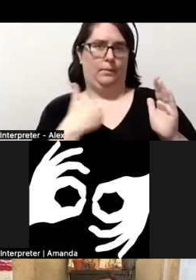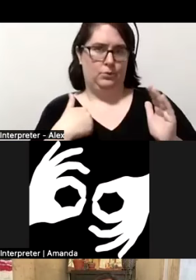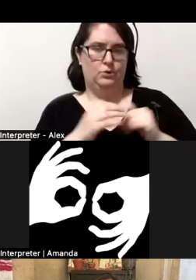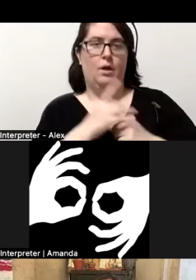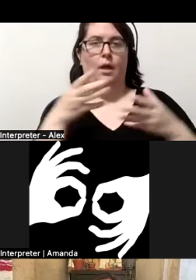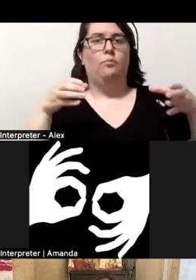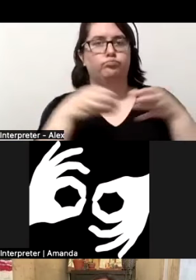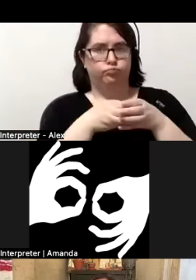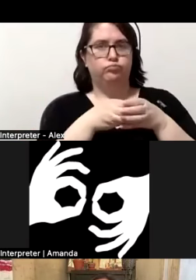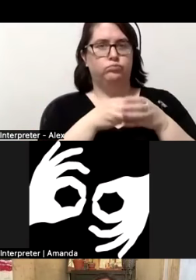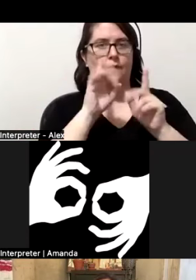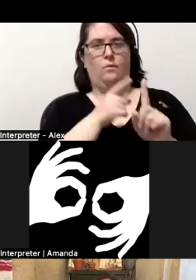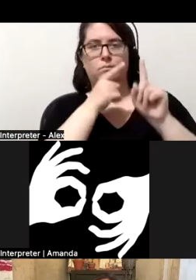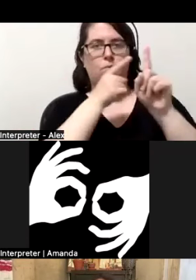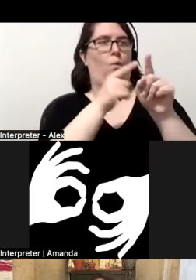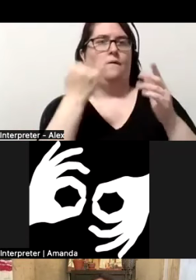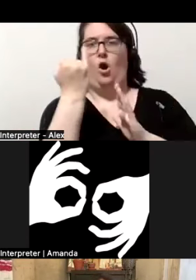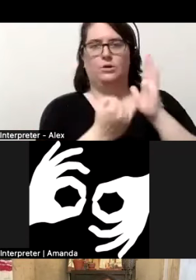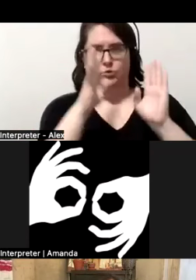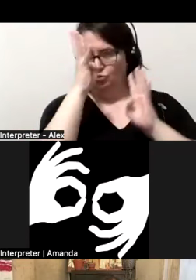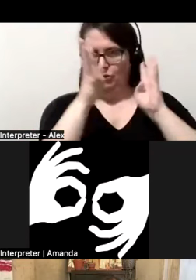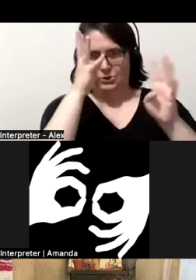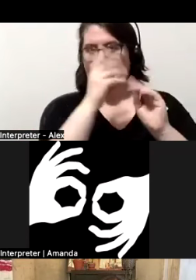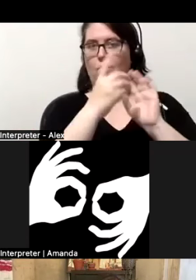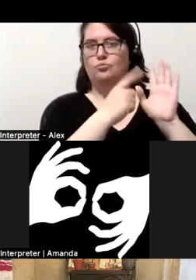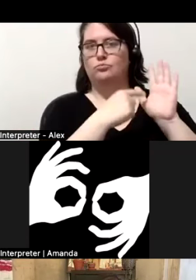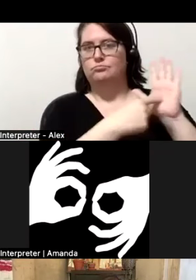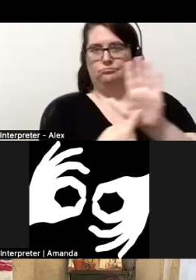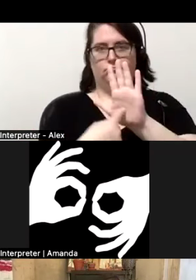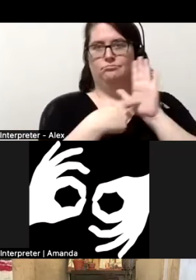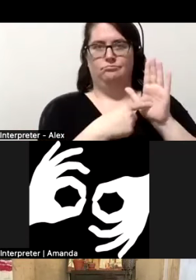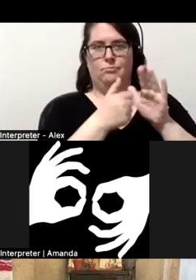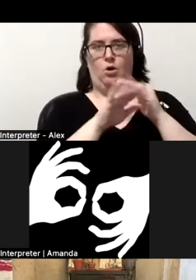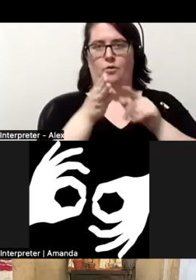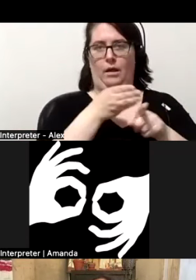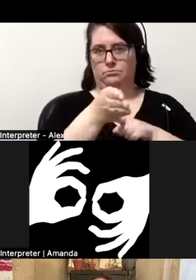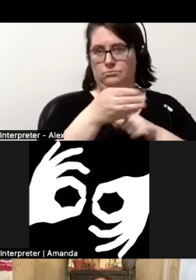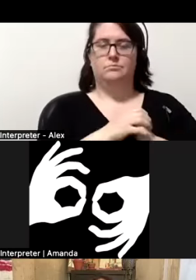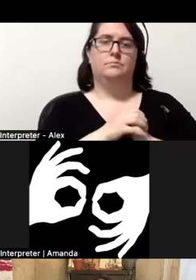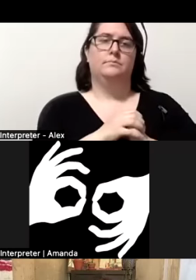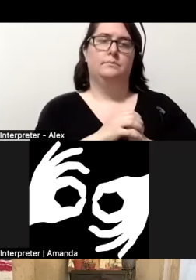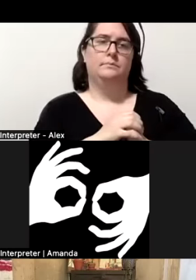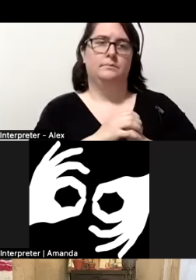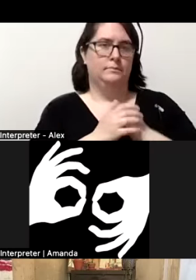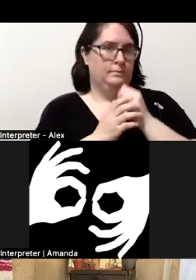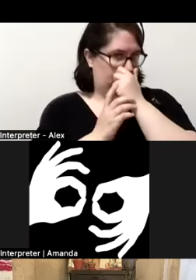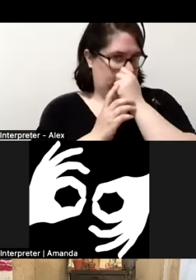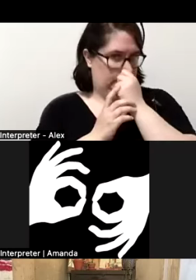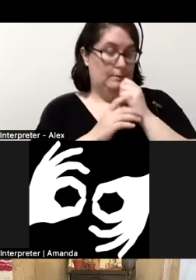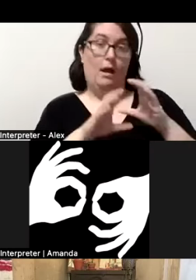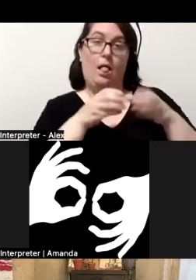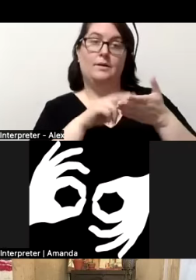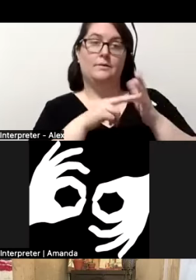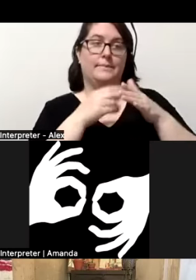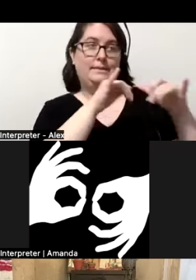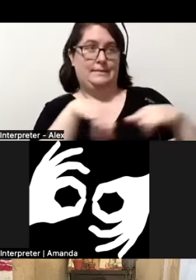come together for the purpose of artistic creation and presentation in a collective artistic endeavor. Collectives are based on shared